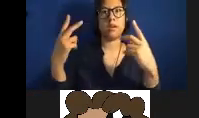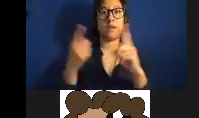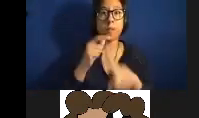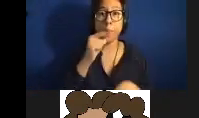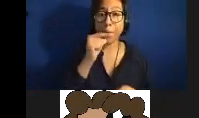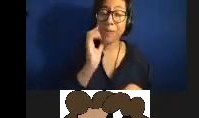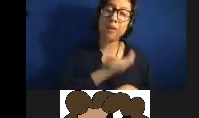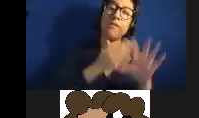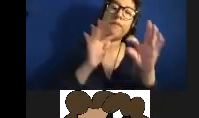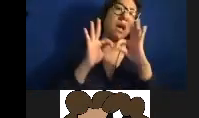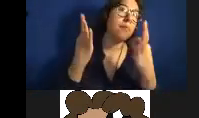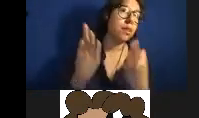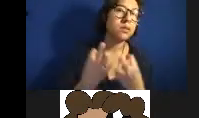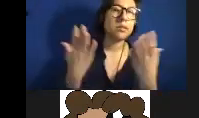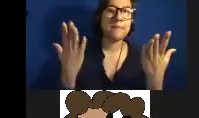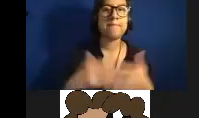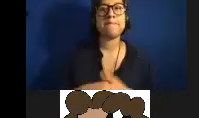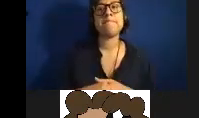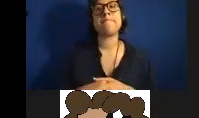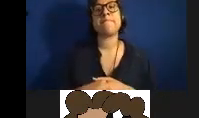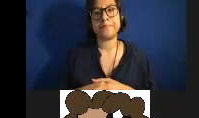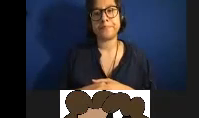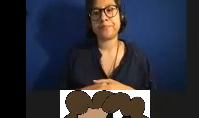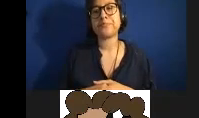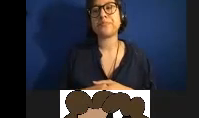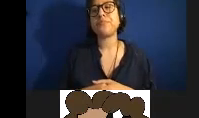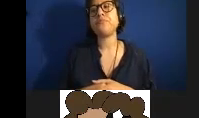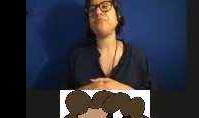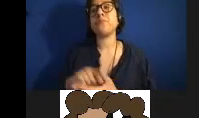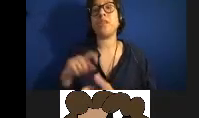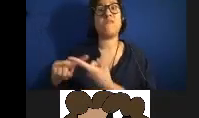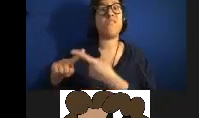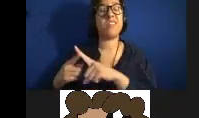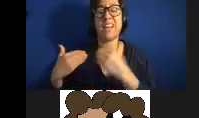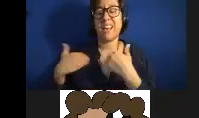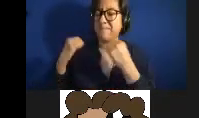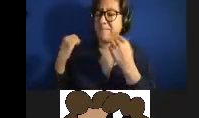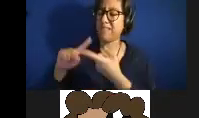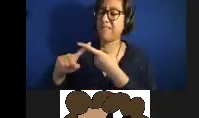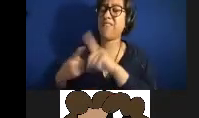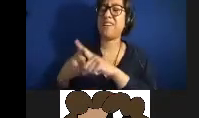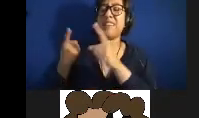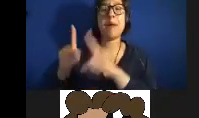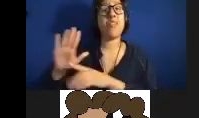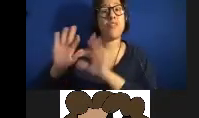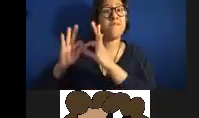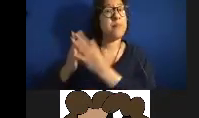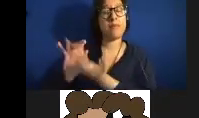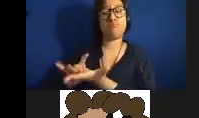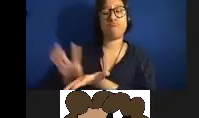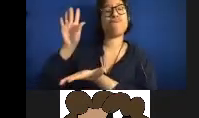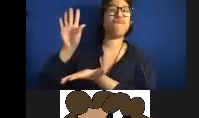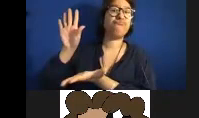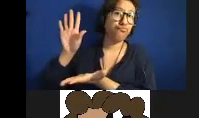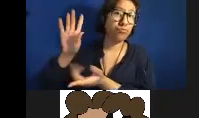sometimes. I have friends who've been, you know, kicked out of their houses when they were